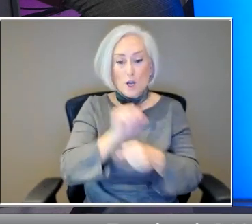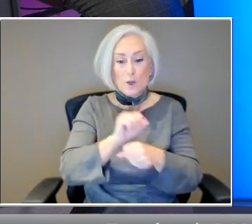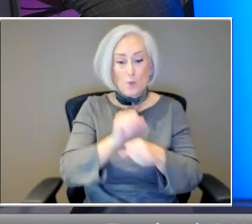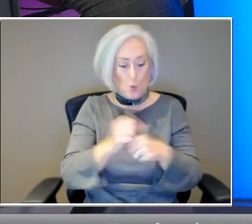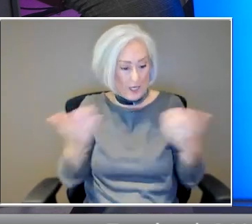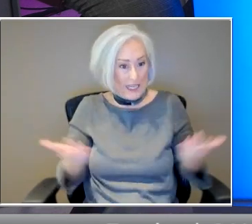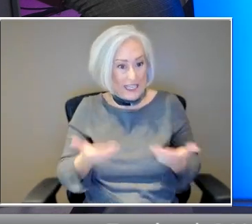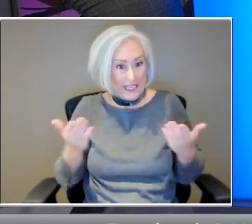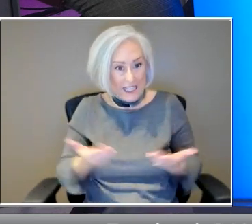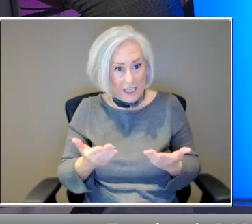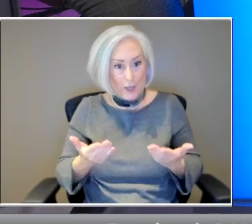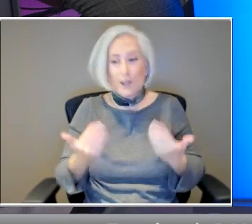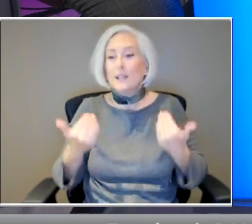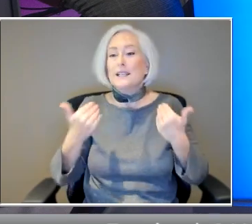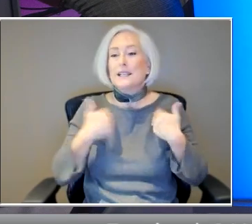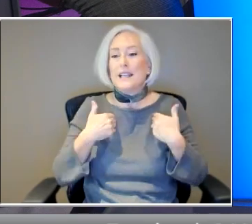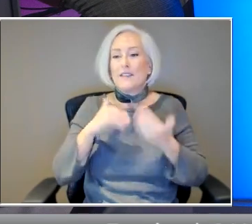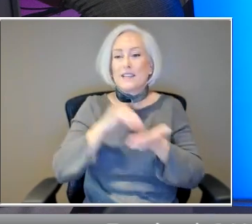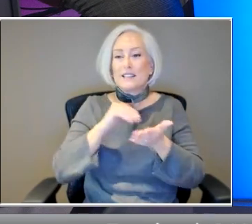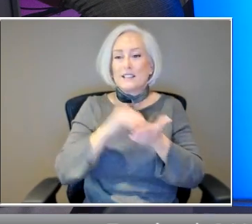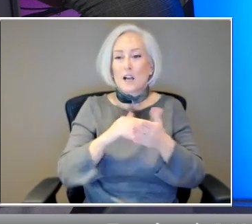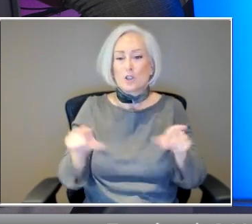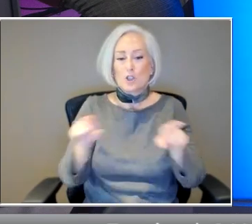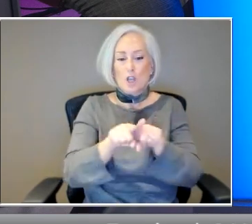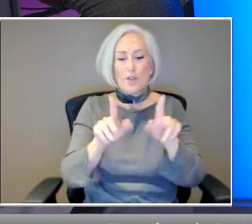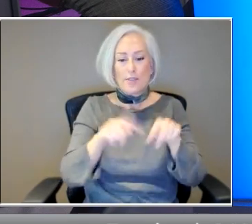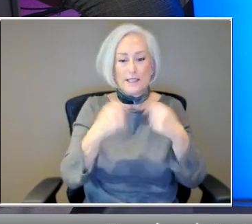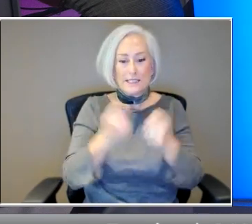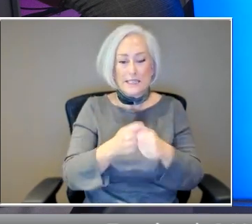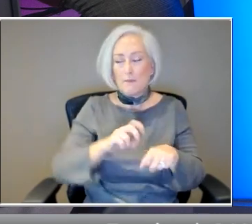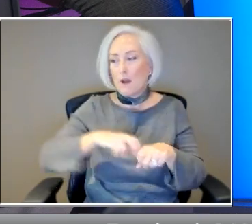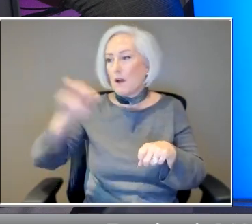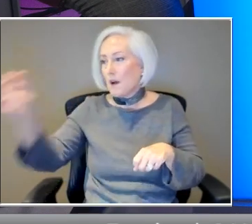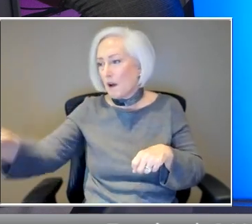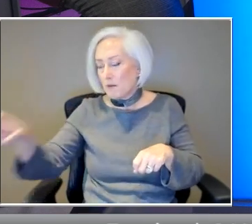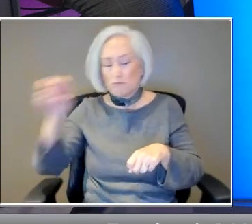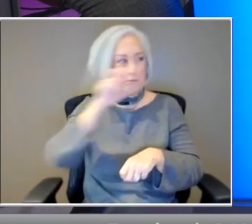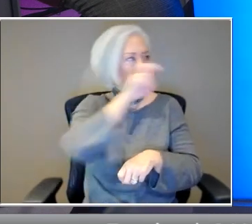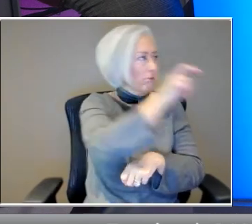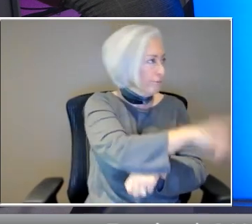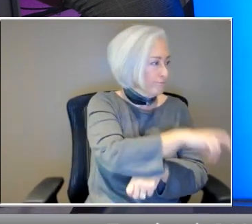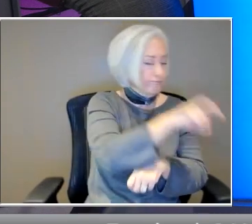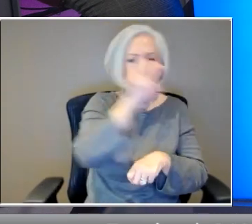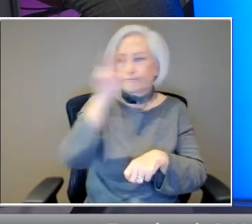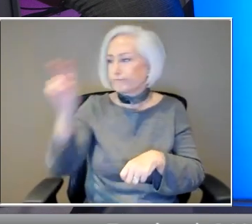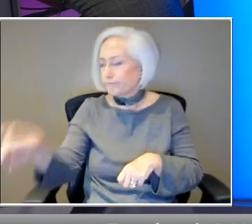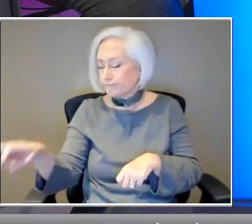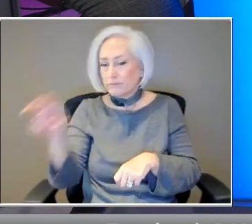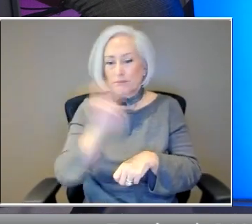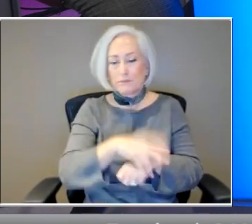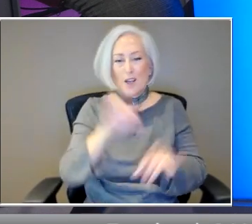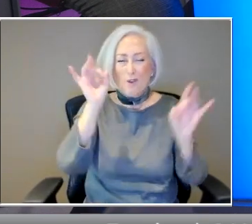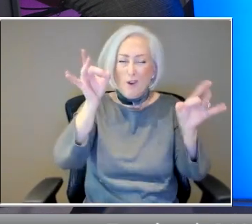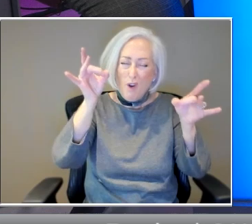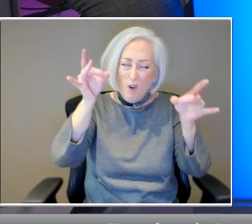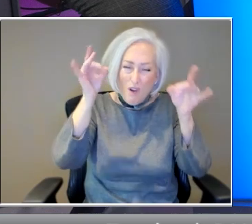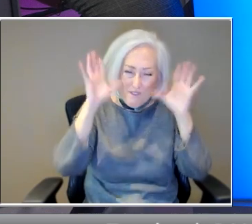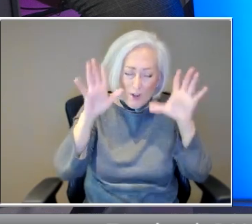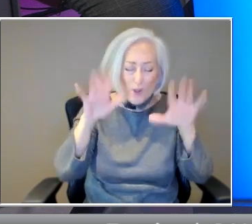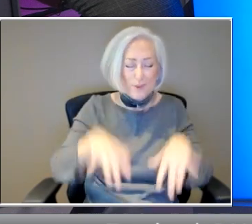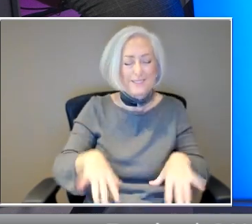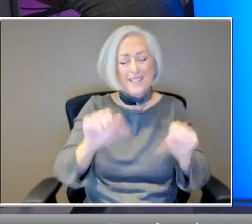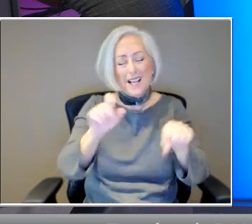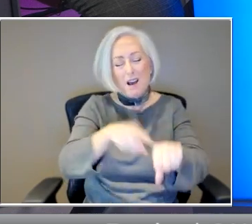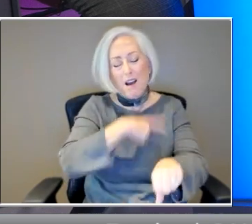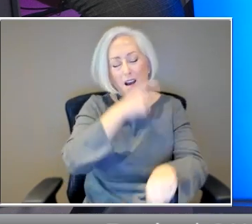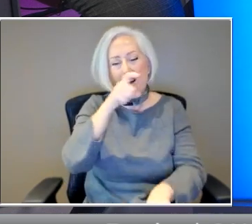all on the same team, going from place to place to place was just a nightmare. It would take you weeks to do that. Jeremy